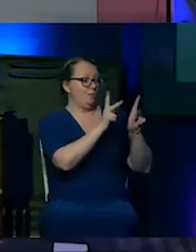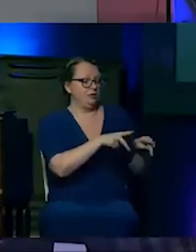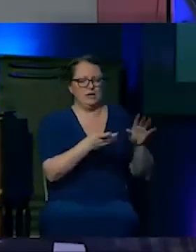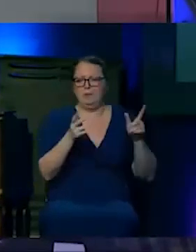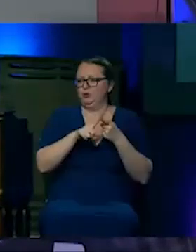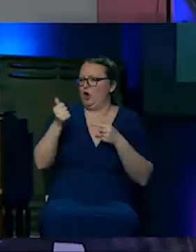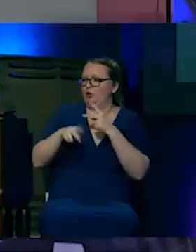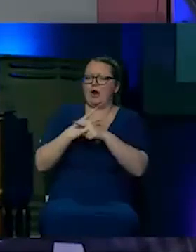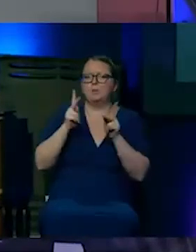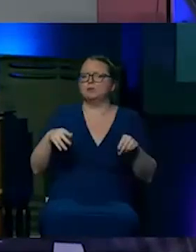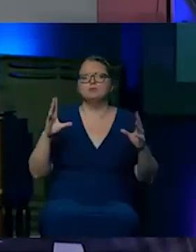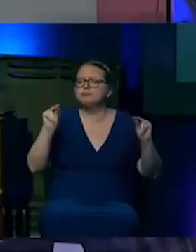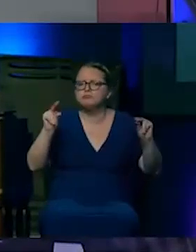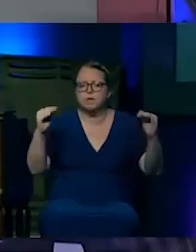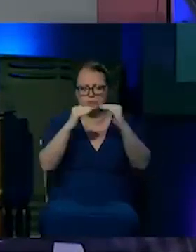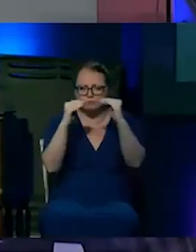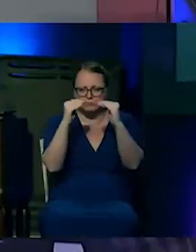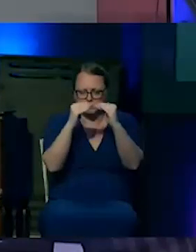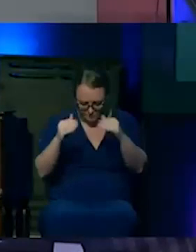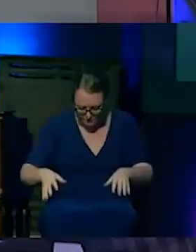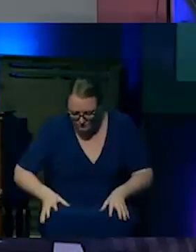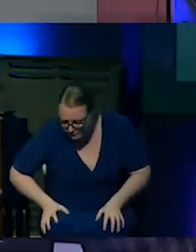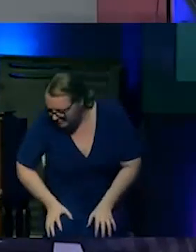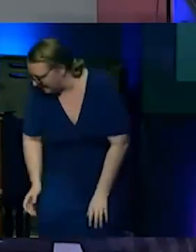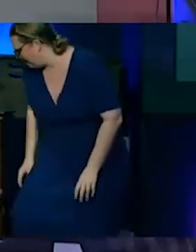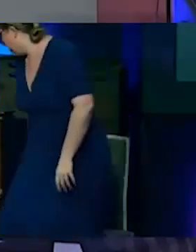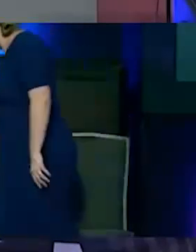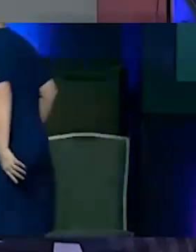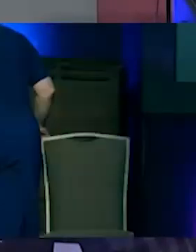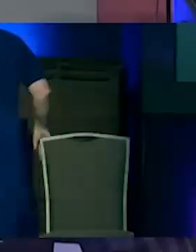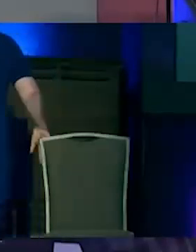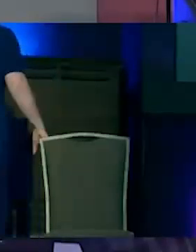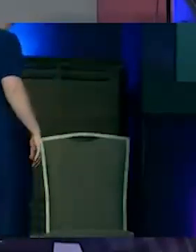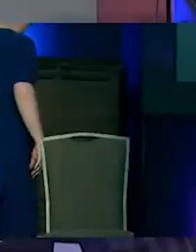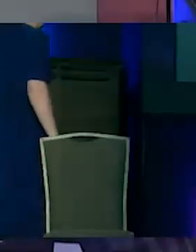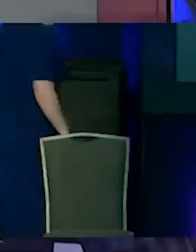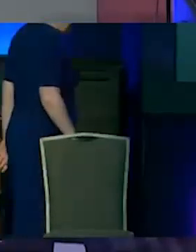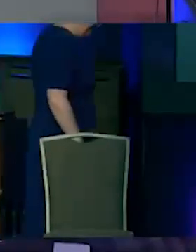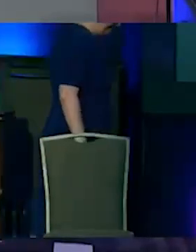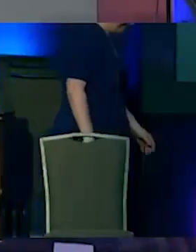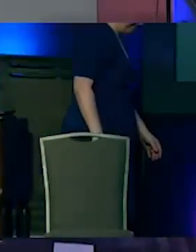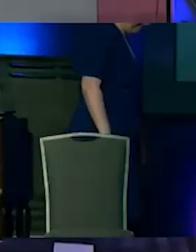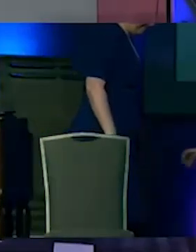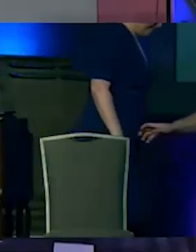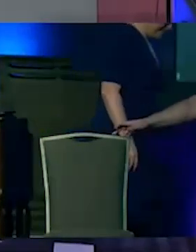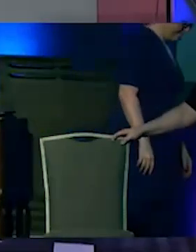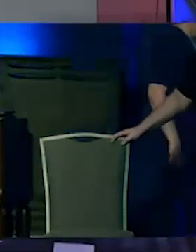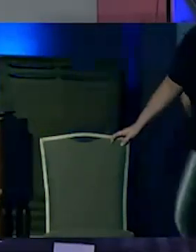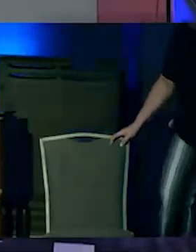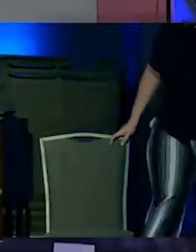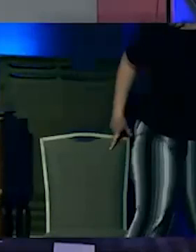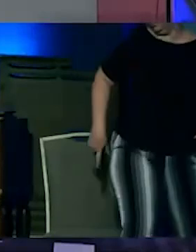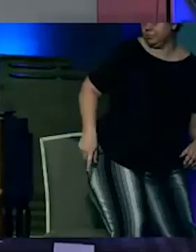of other person. And I think that sometimes we work so hard because we want to win at their game. But